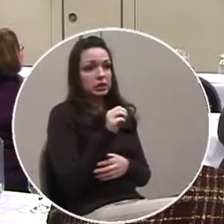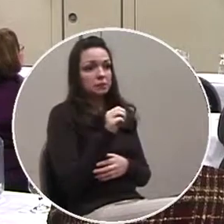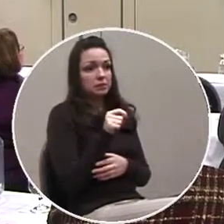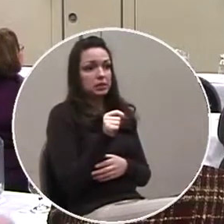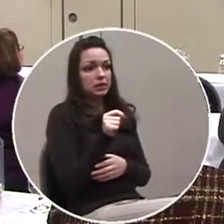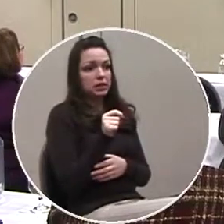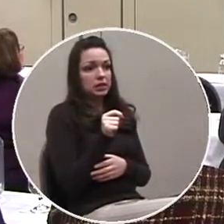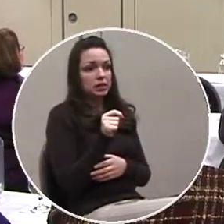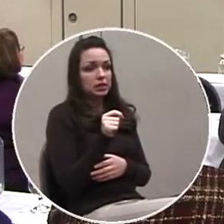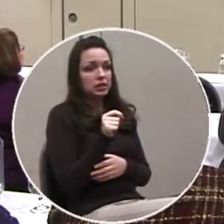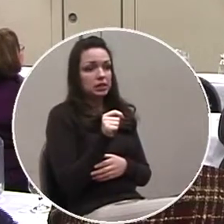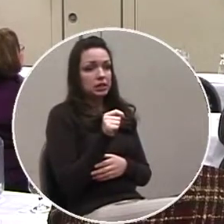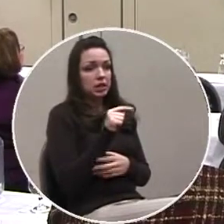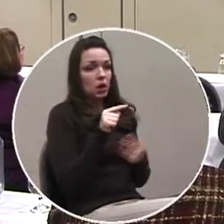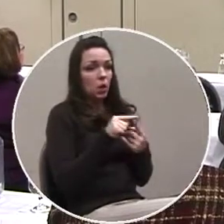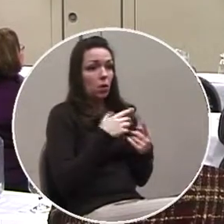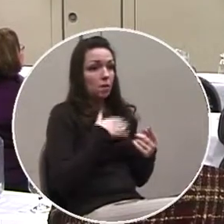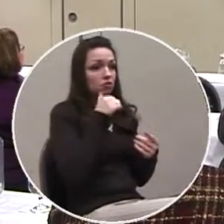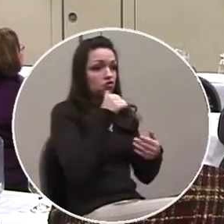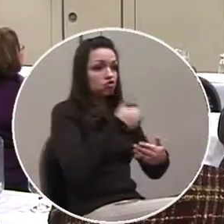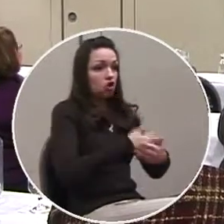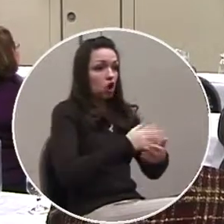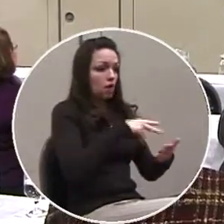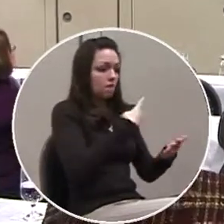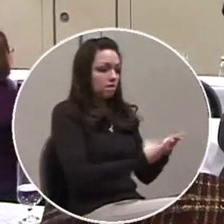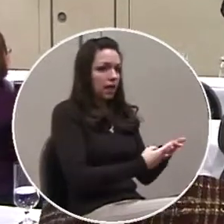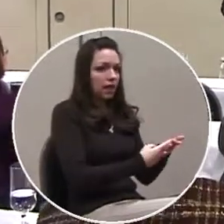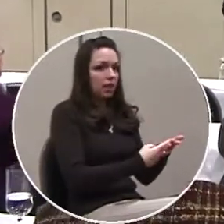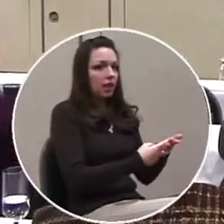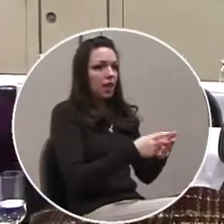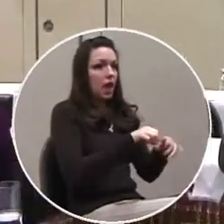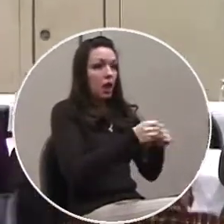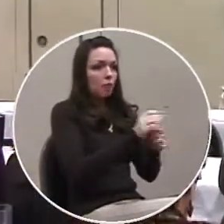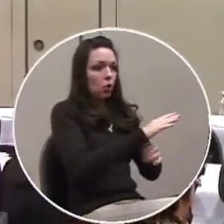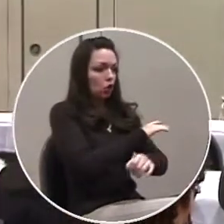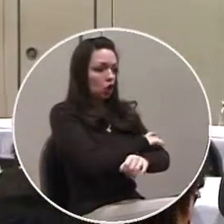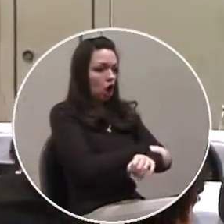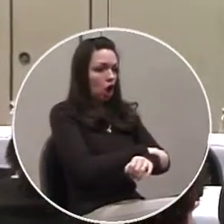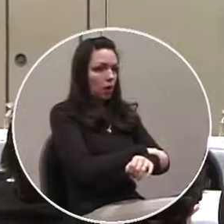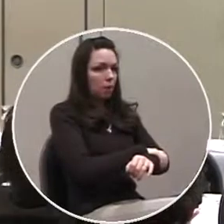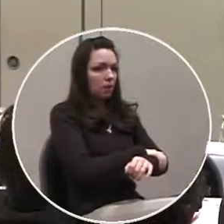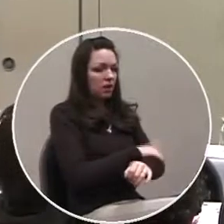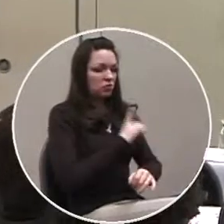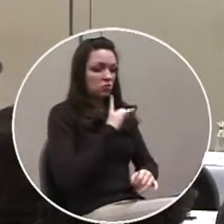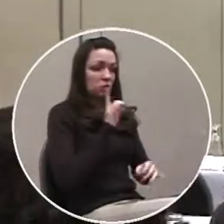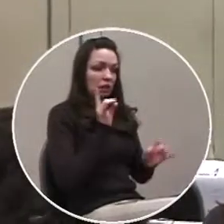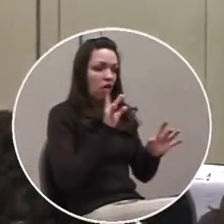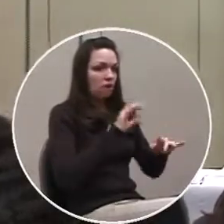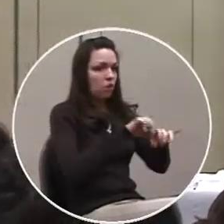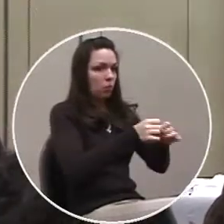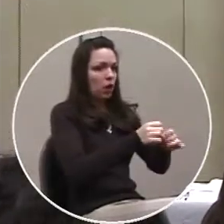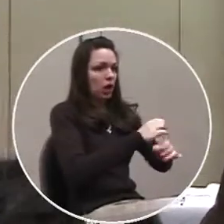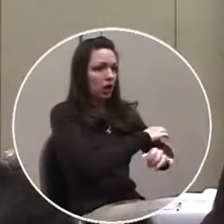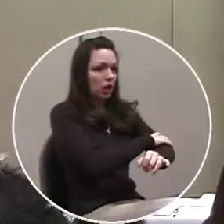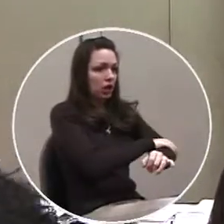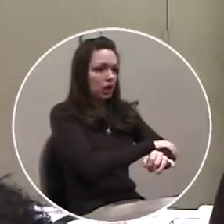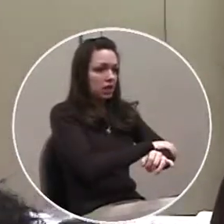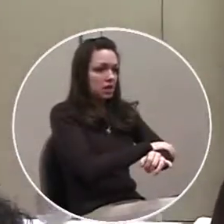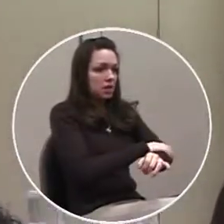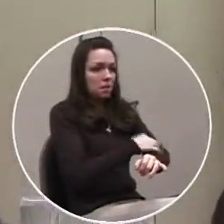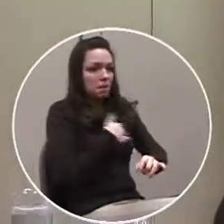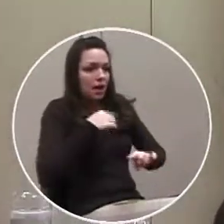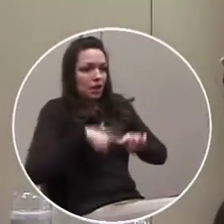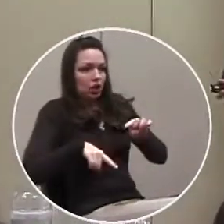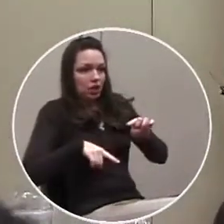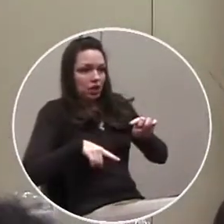tech, when my daughter fell and broke her arm in front of me. And it was a really ugly break. And I was useless